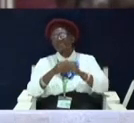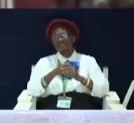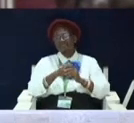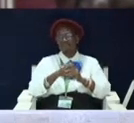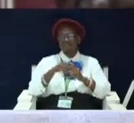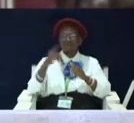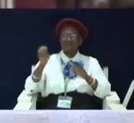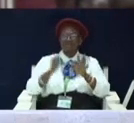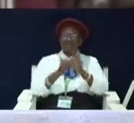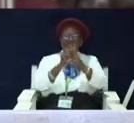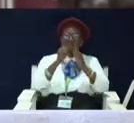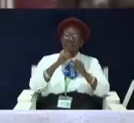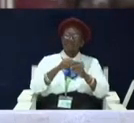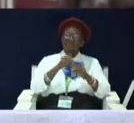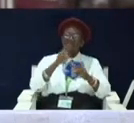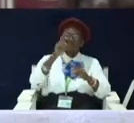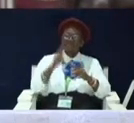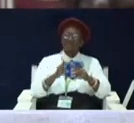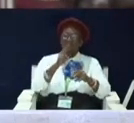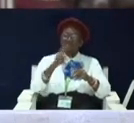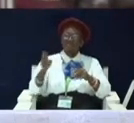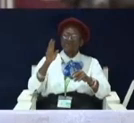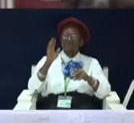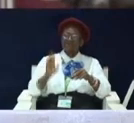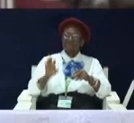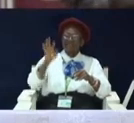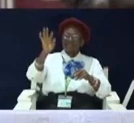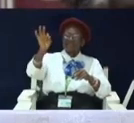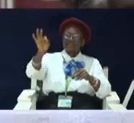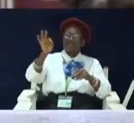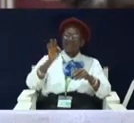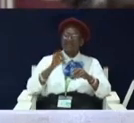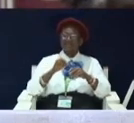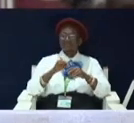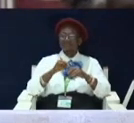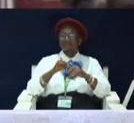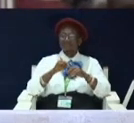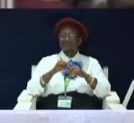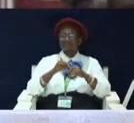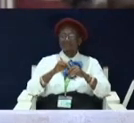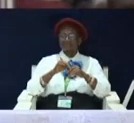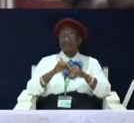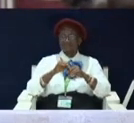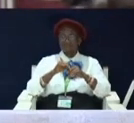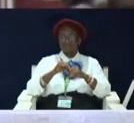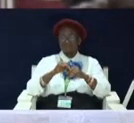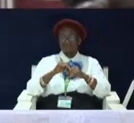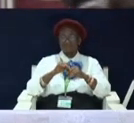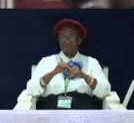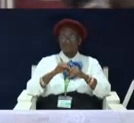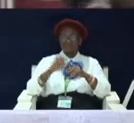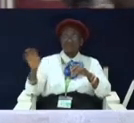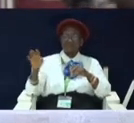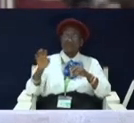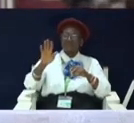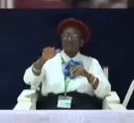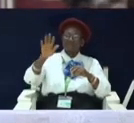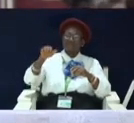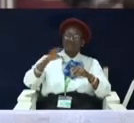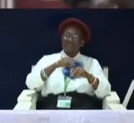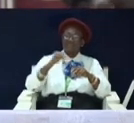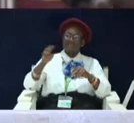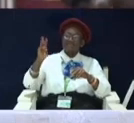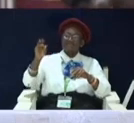for example, in Romans chapter 9. Nitori ni apere ninu iwe Rome ori kesan. Verses 15 and 16. Ese